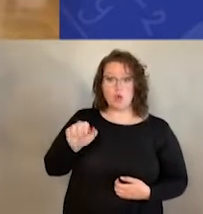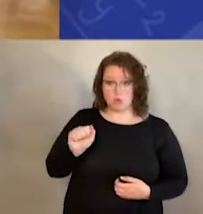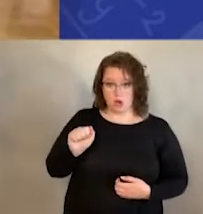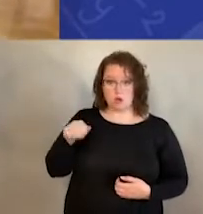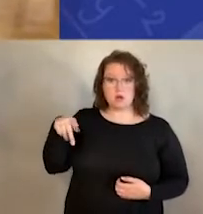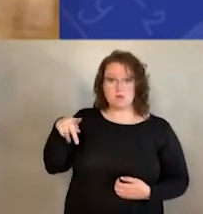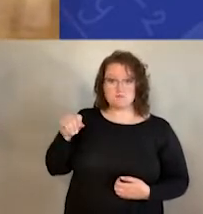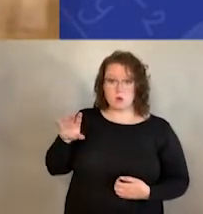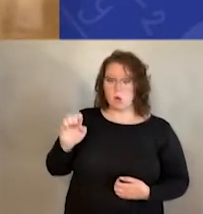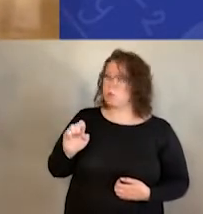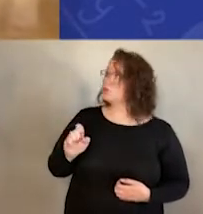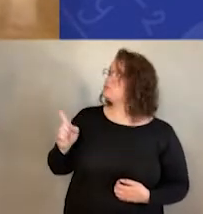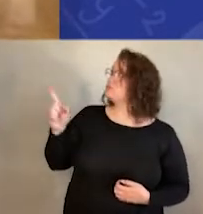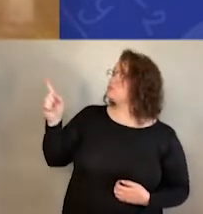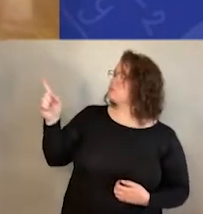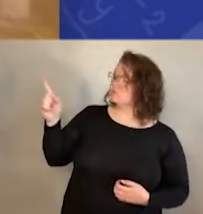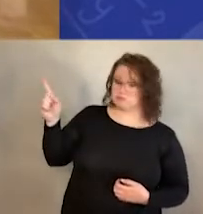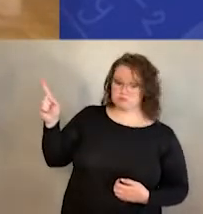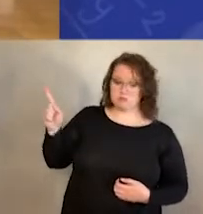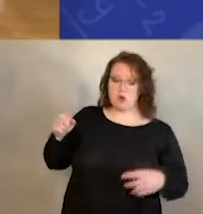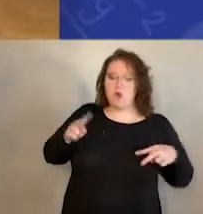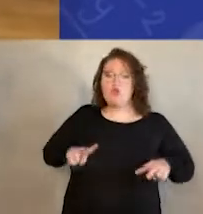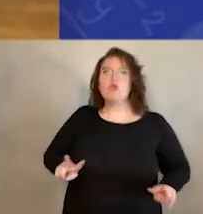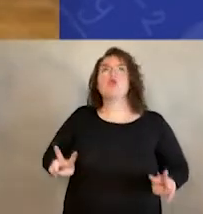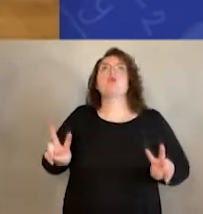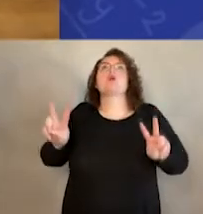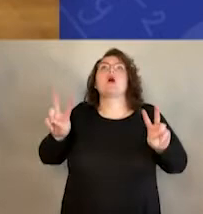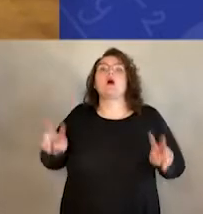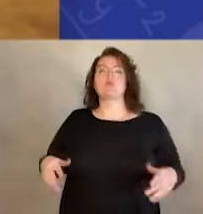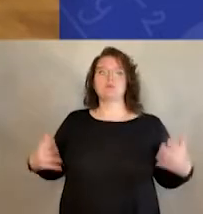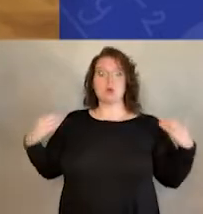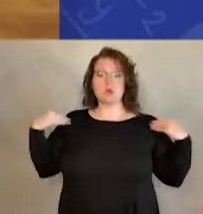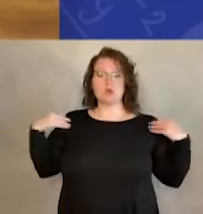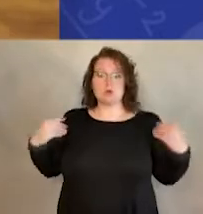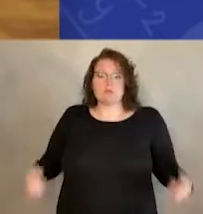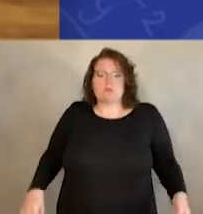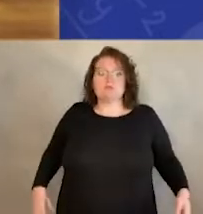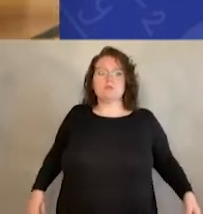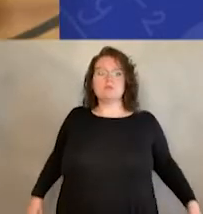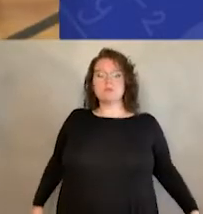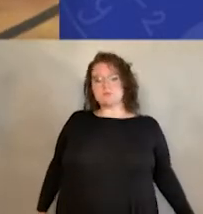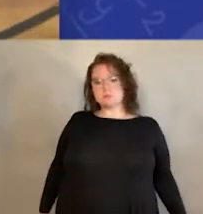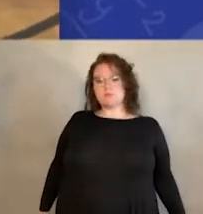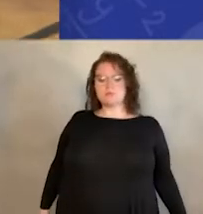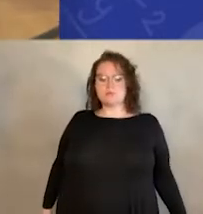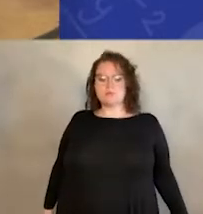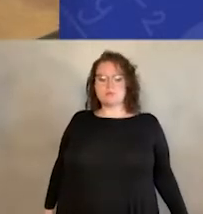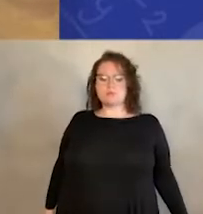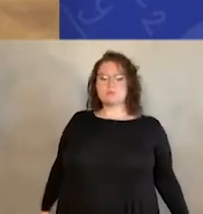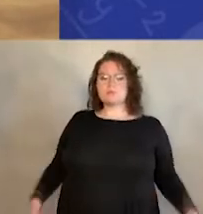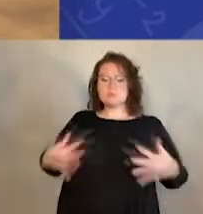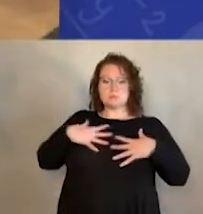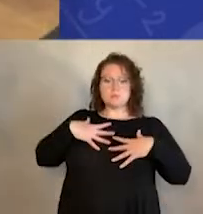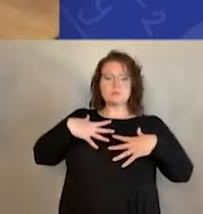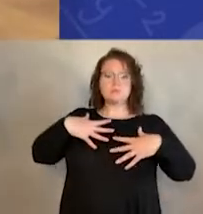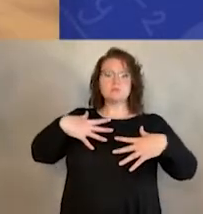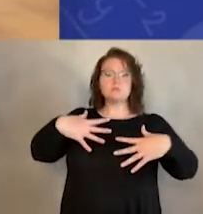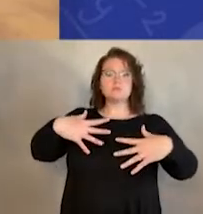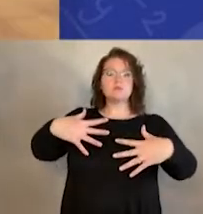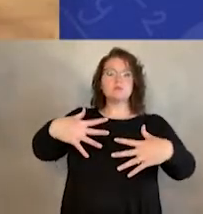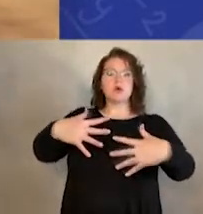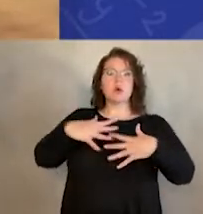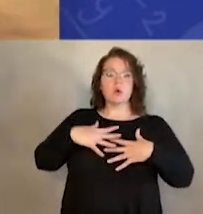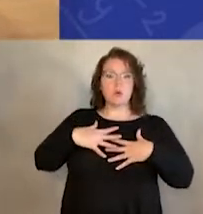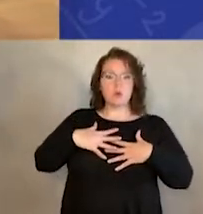the shoulders back, let those abs focus up at a high target. She's going to work on that breathing. Deep breath